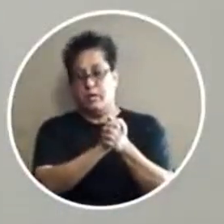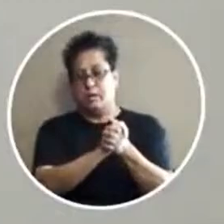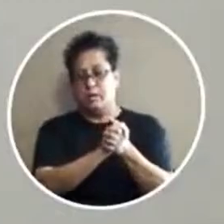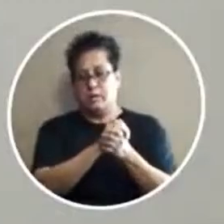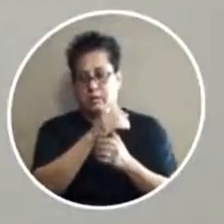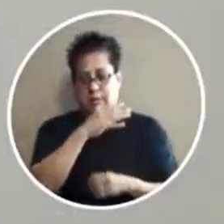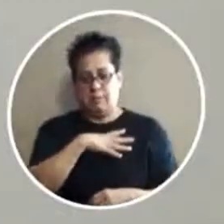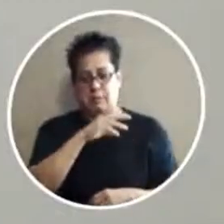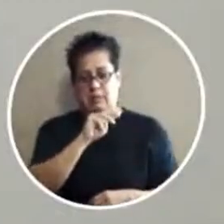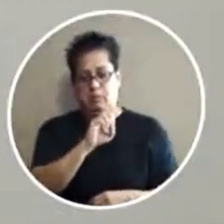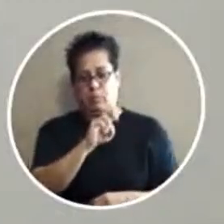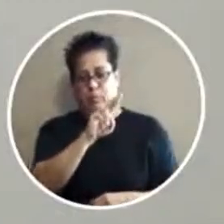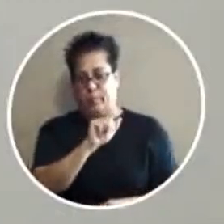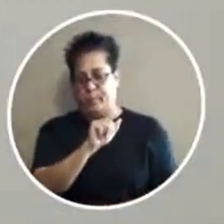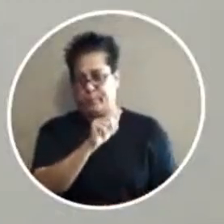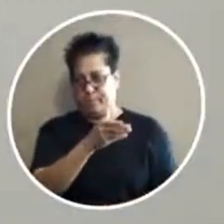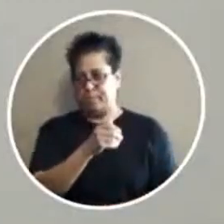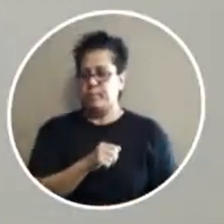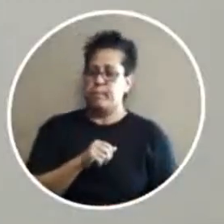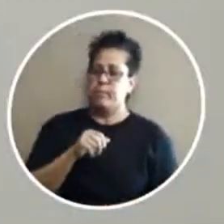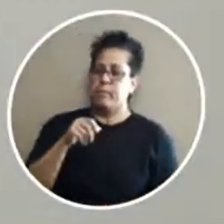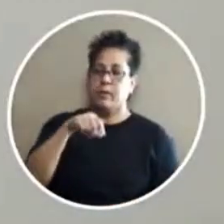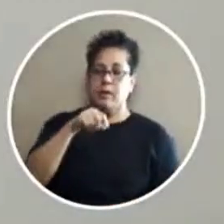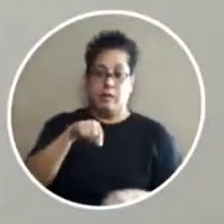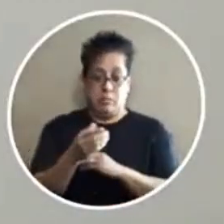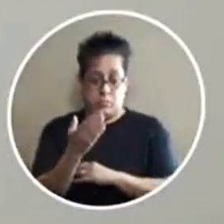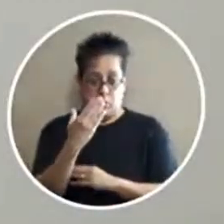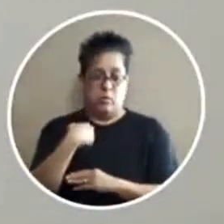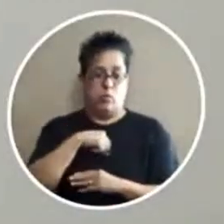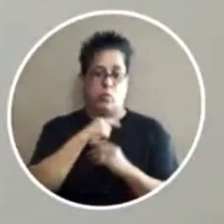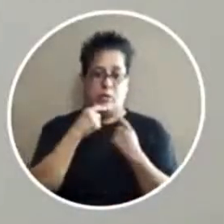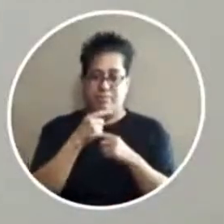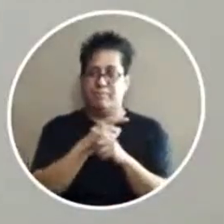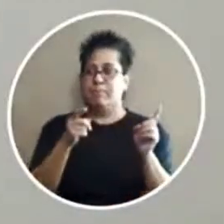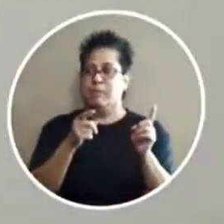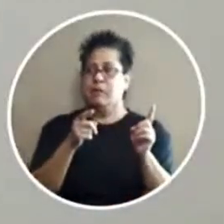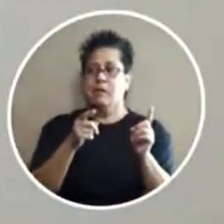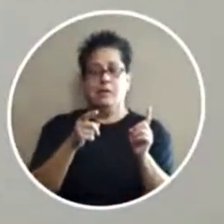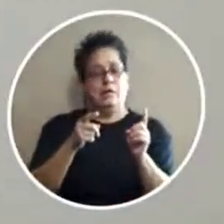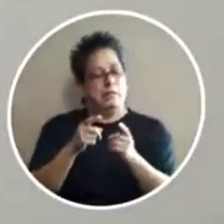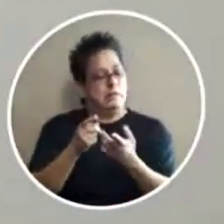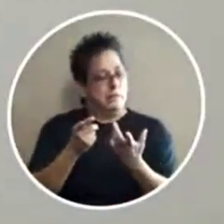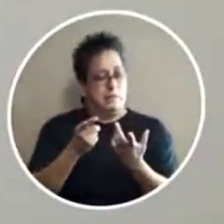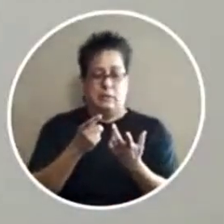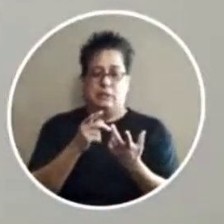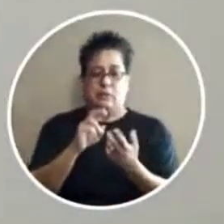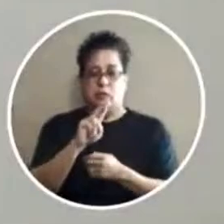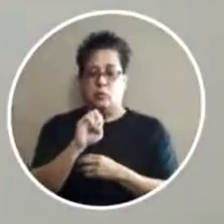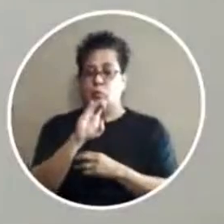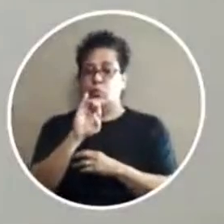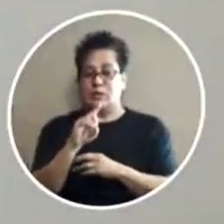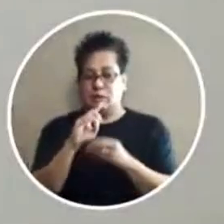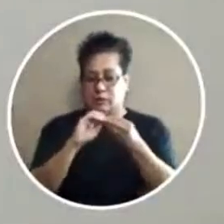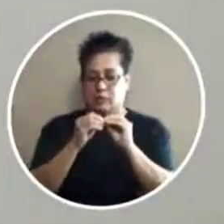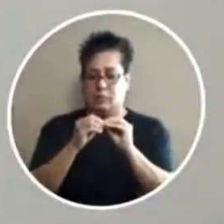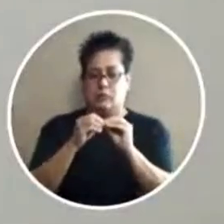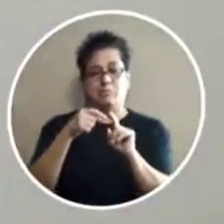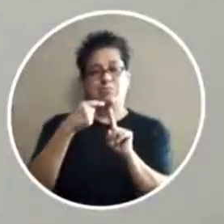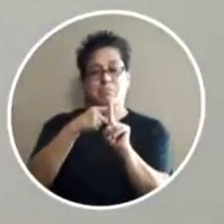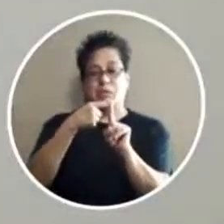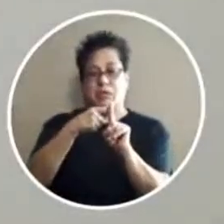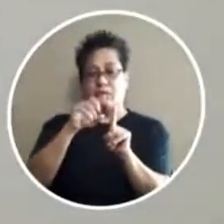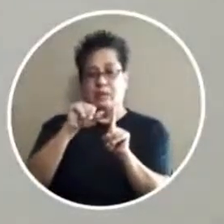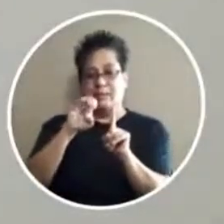Congratulations, Ms. Mora. This morning, we announced a record number of COVID positive cases,